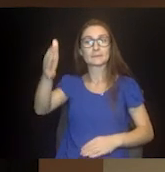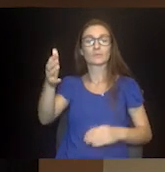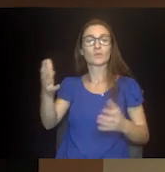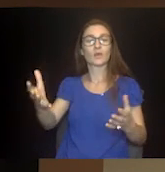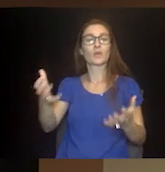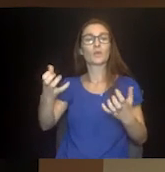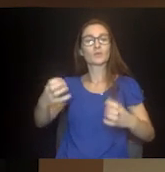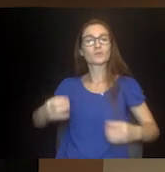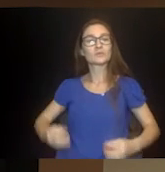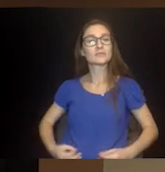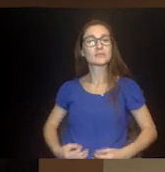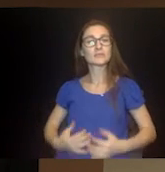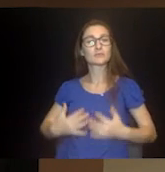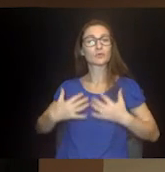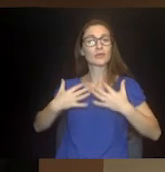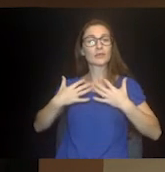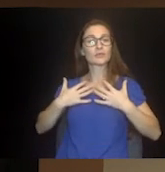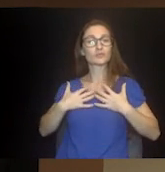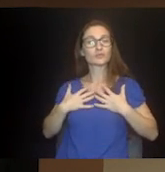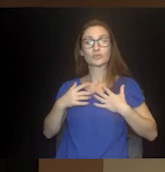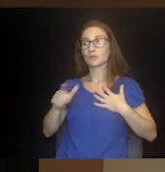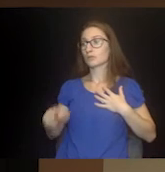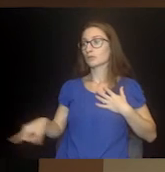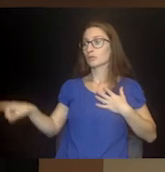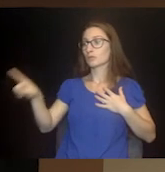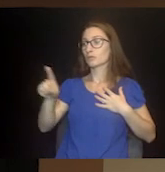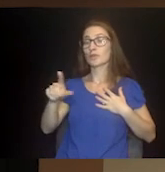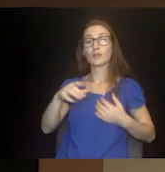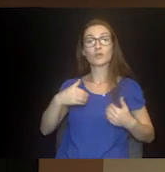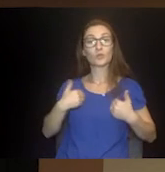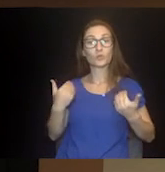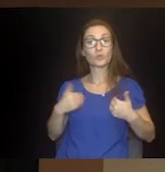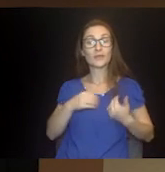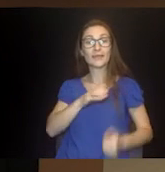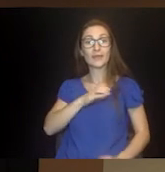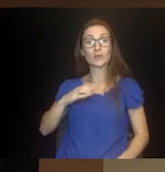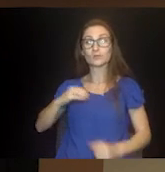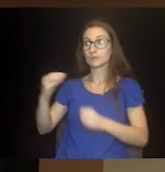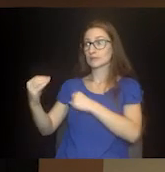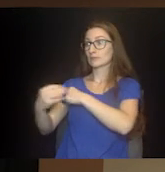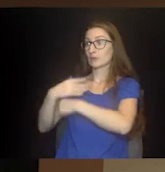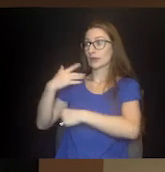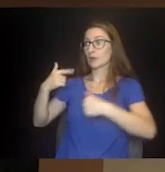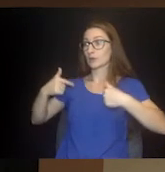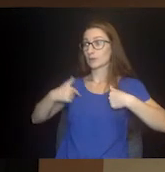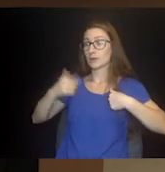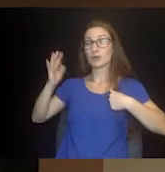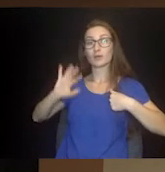I could be the inspiration that the youth council